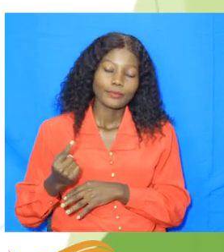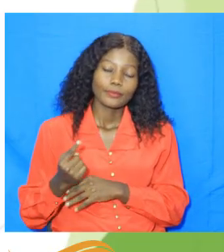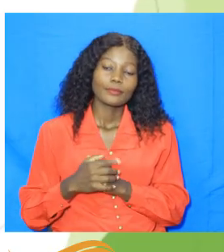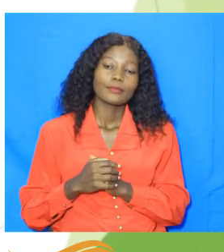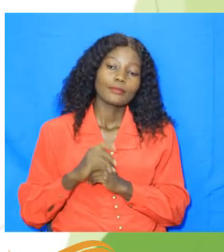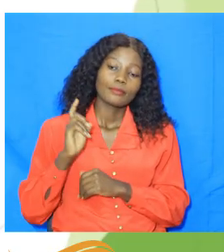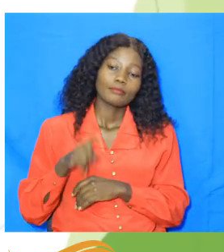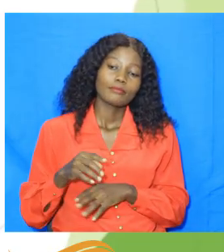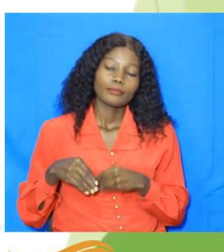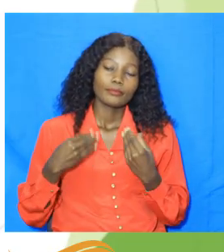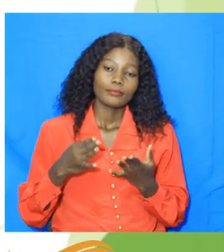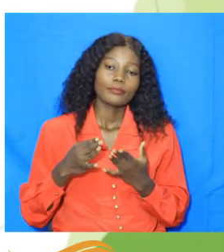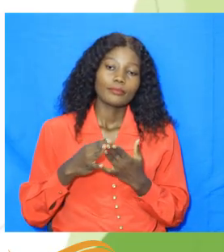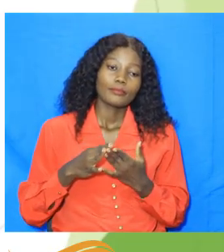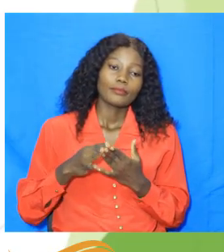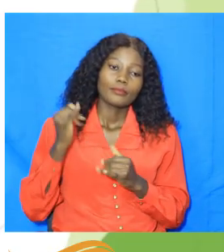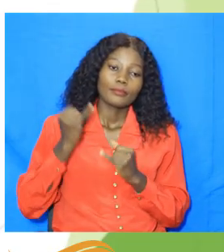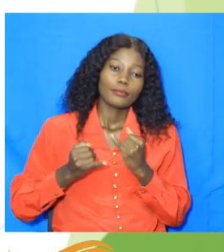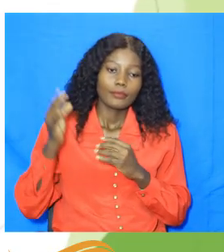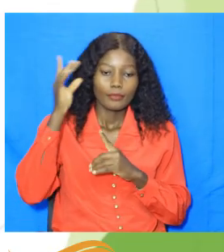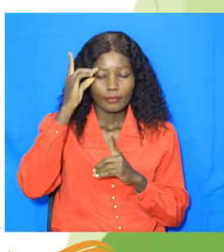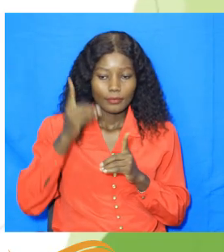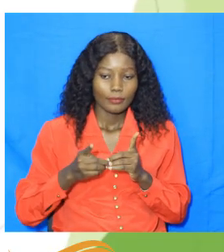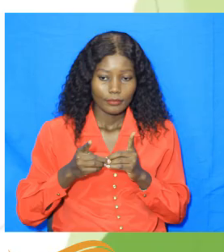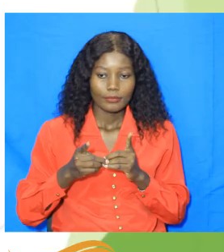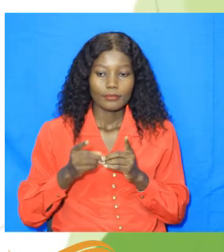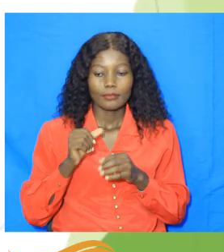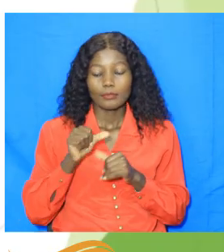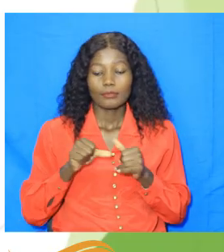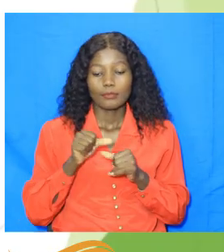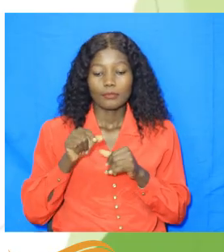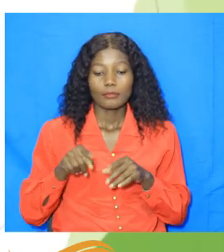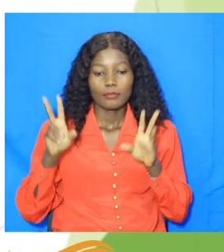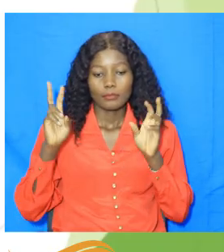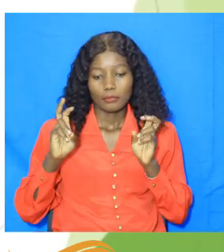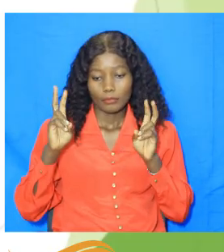their verdict on the matter at hand.